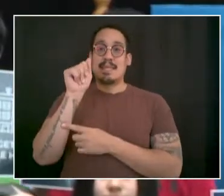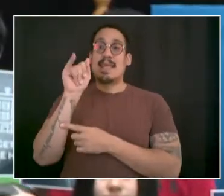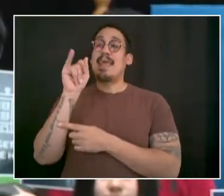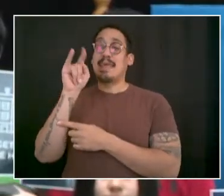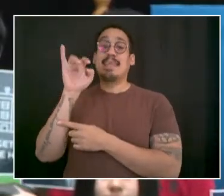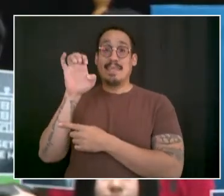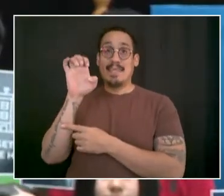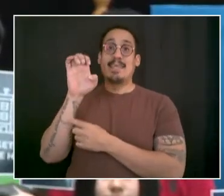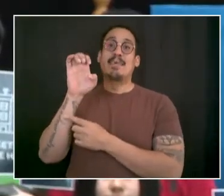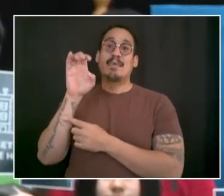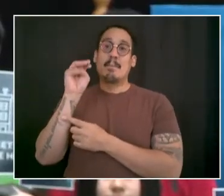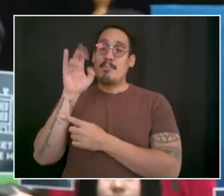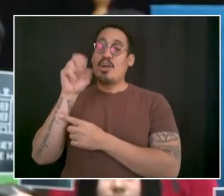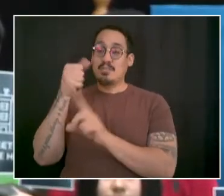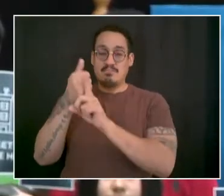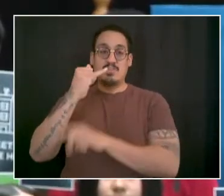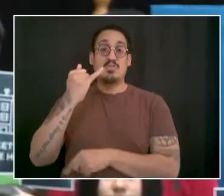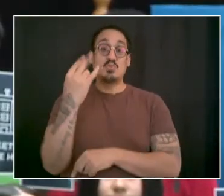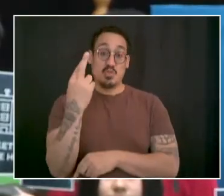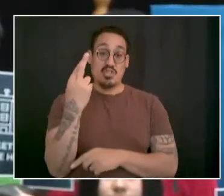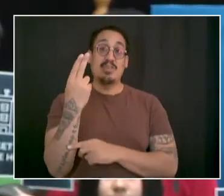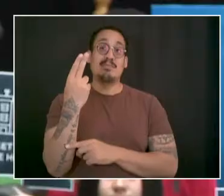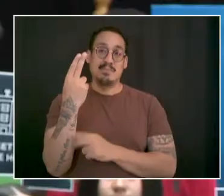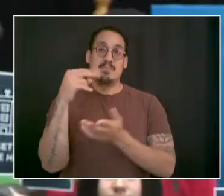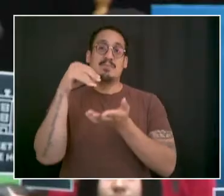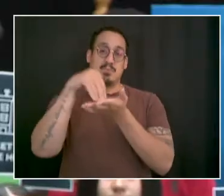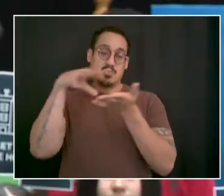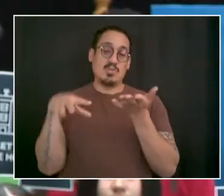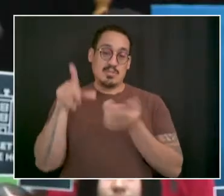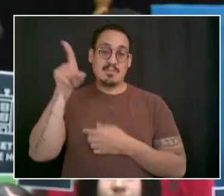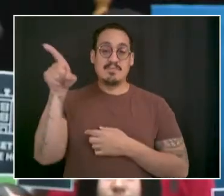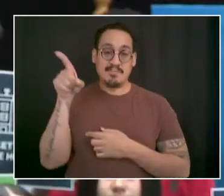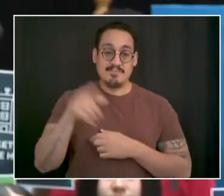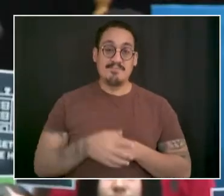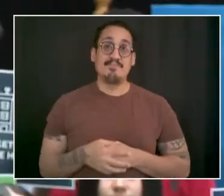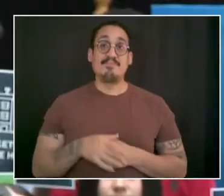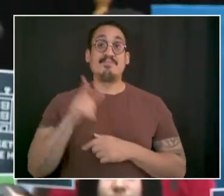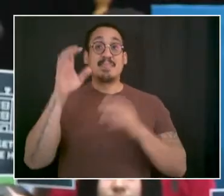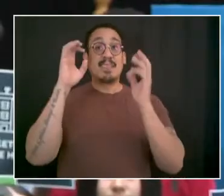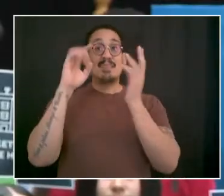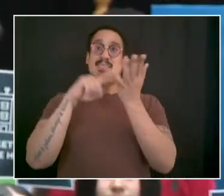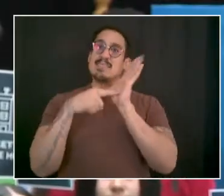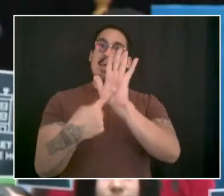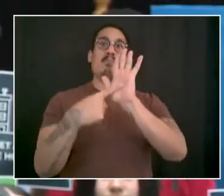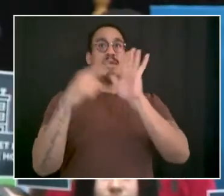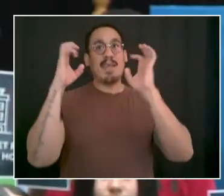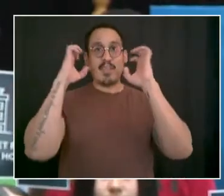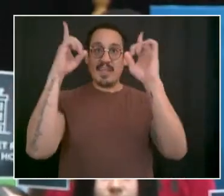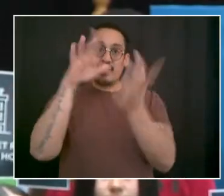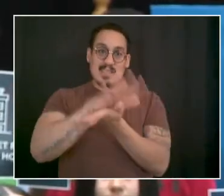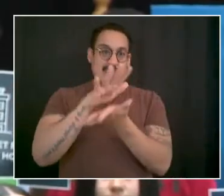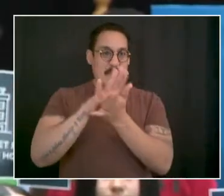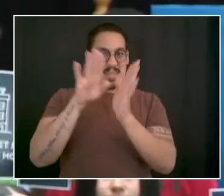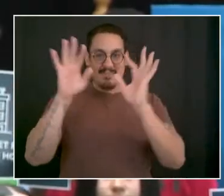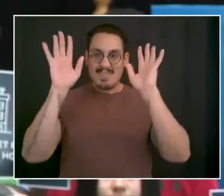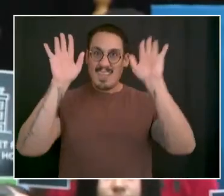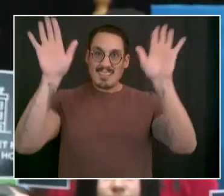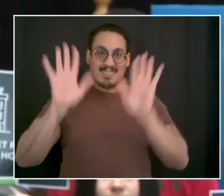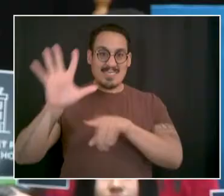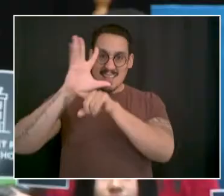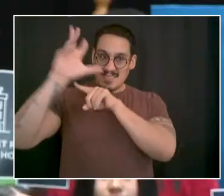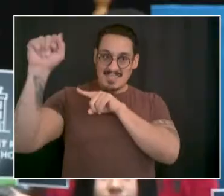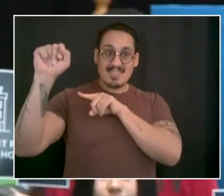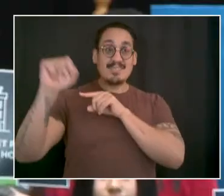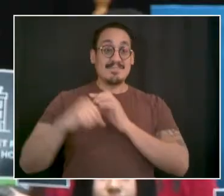School. We are a shining example of educational excellence. Bayside stands as a wall-to-wall